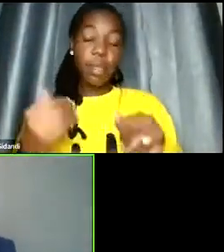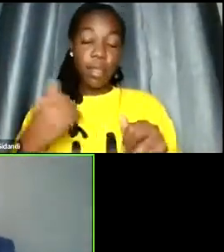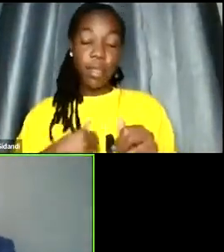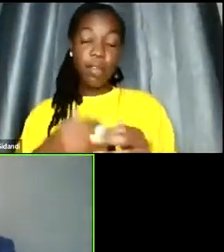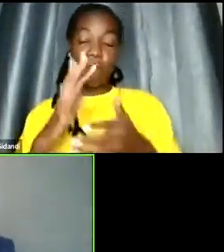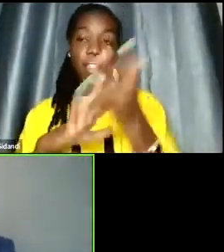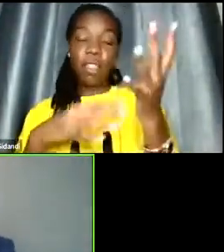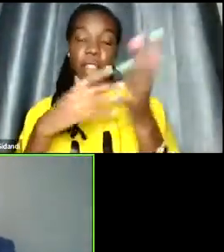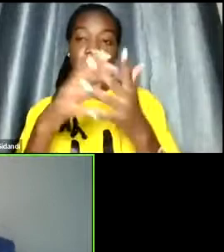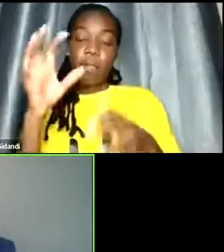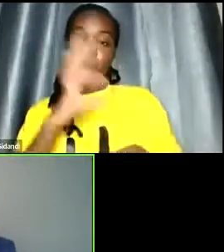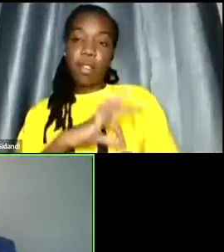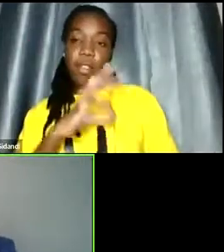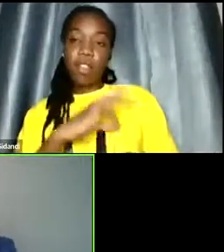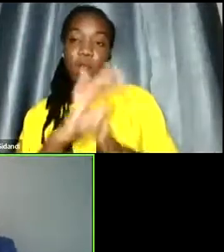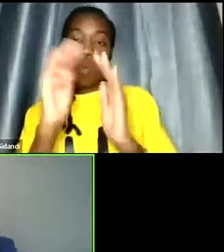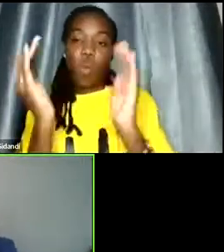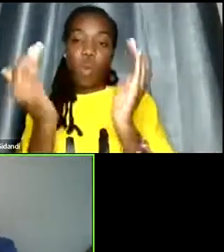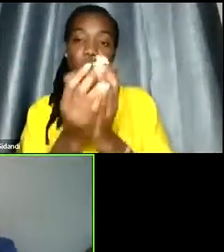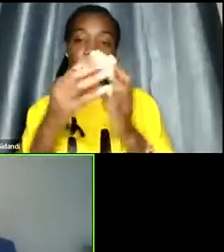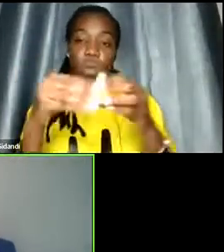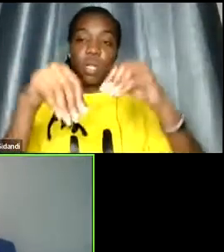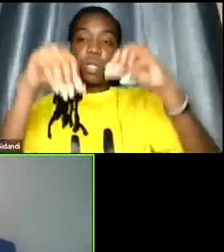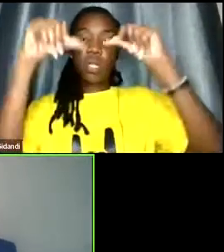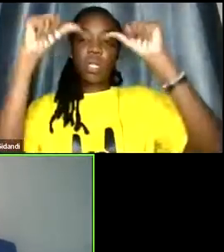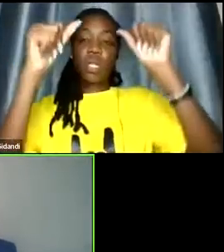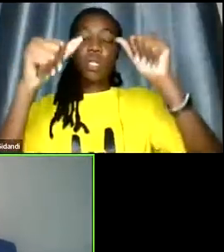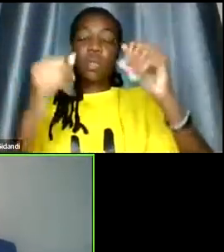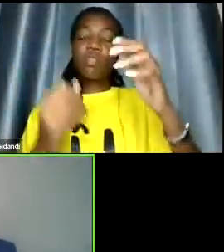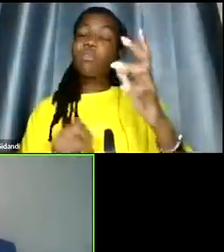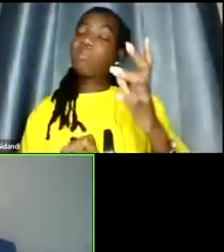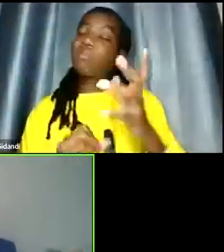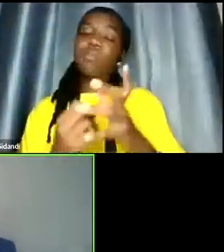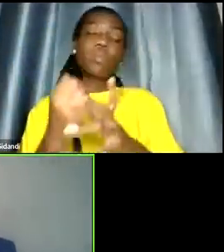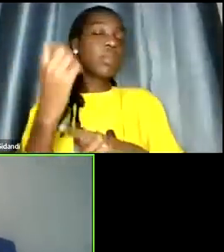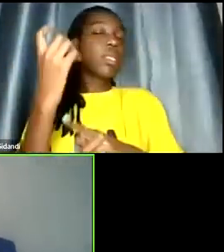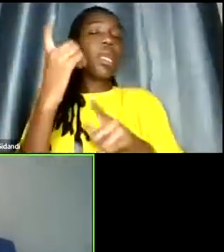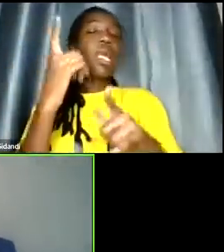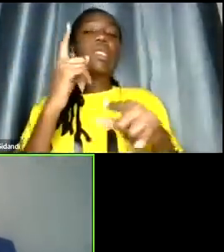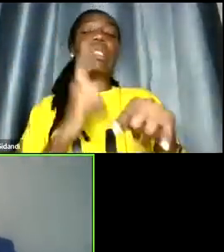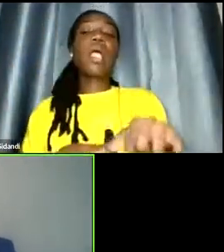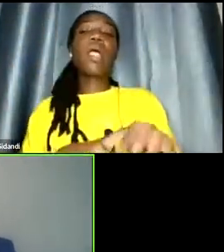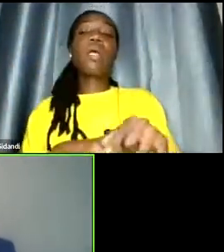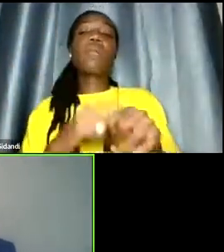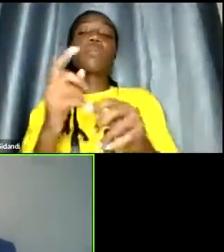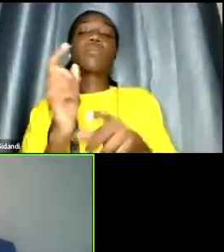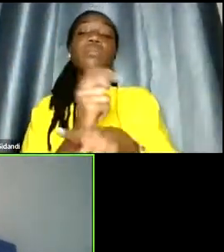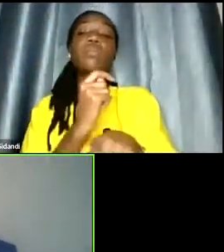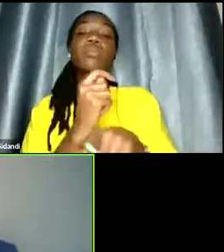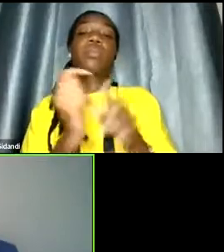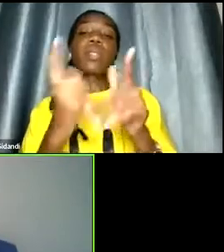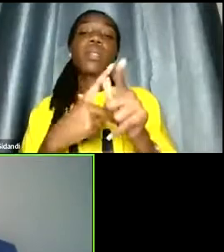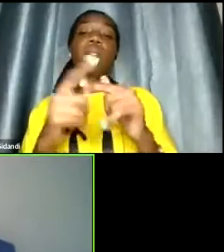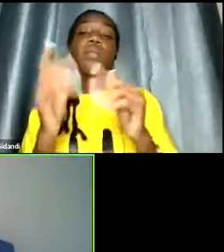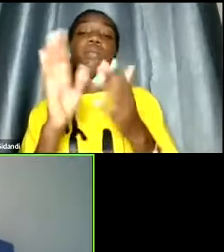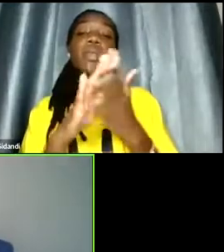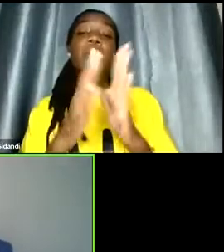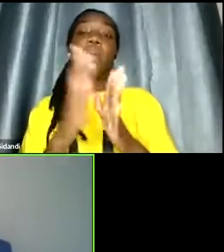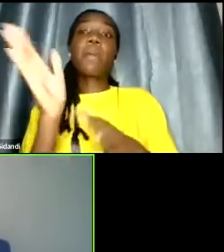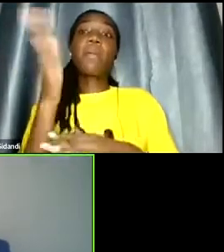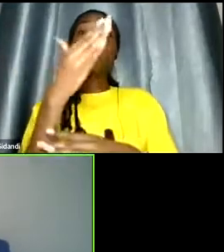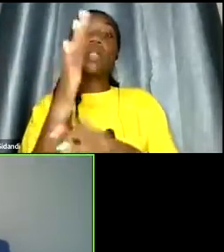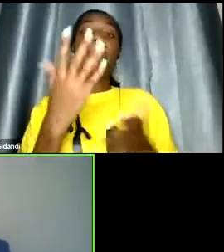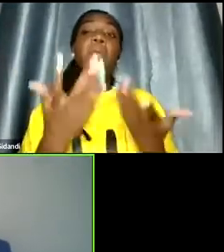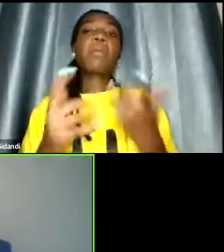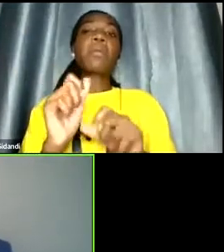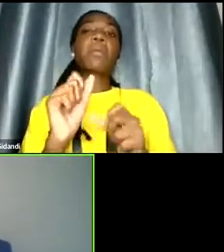The whole quality of the industry rises as people leave your organization. They become brand ambassadors, and eventually they might come back. You might be looking for